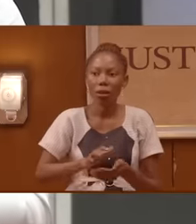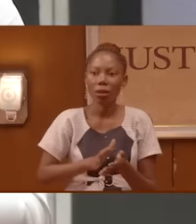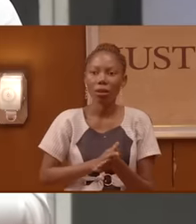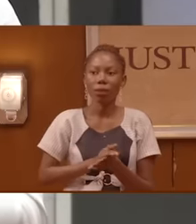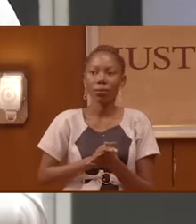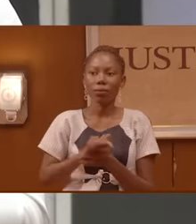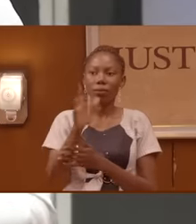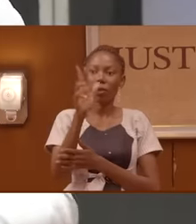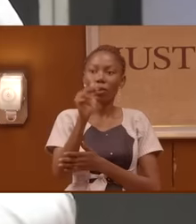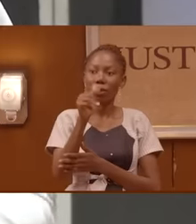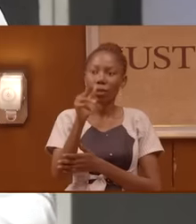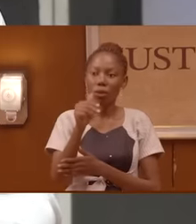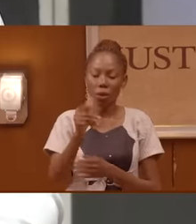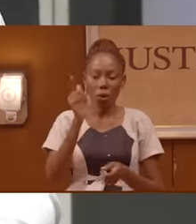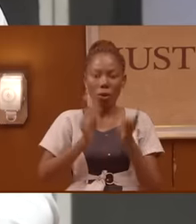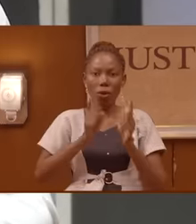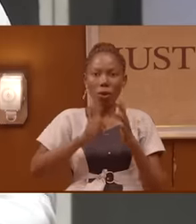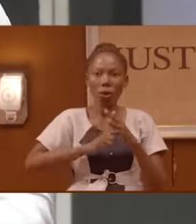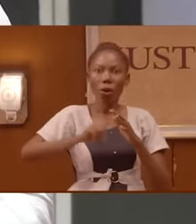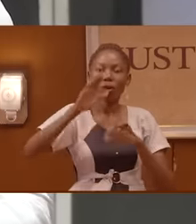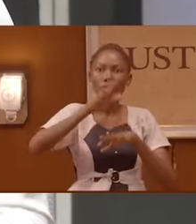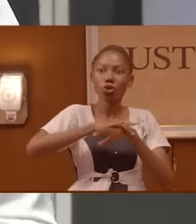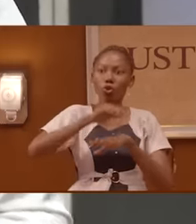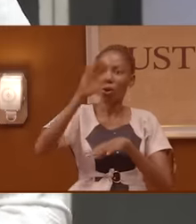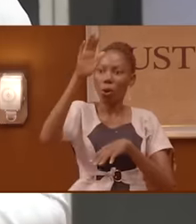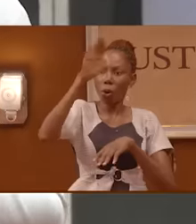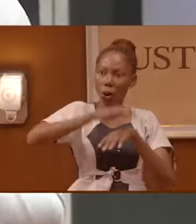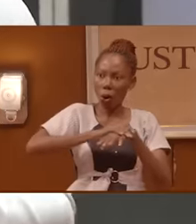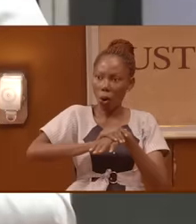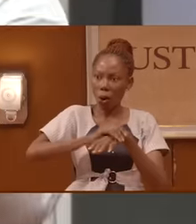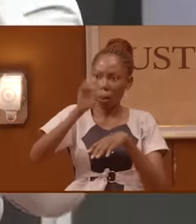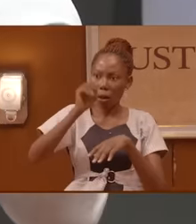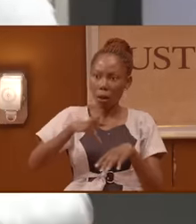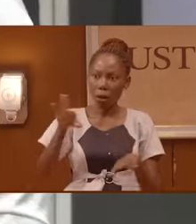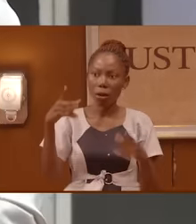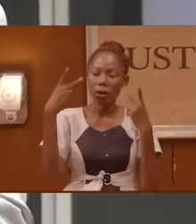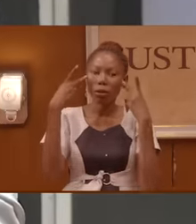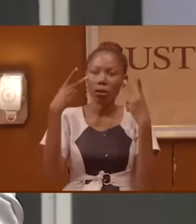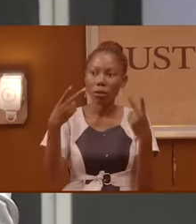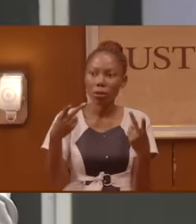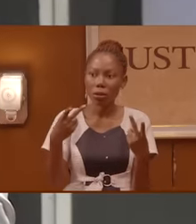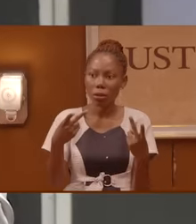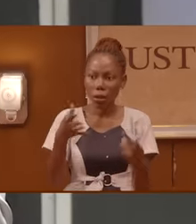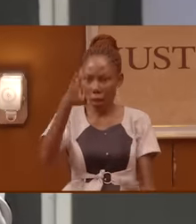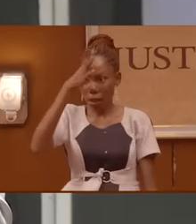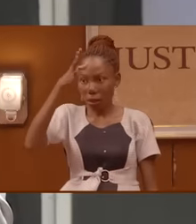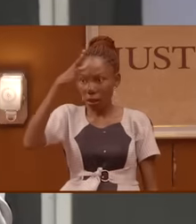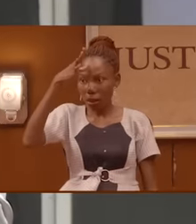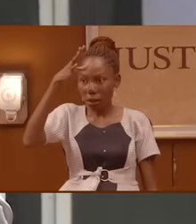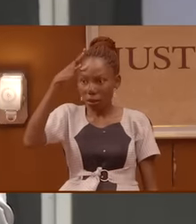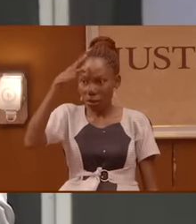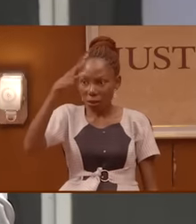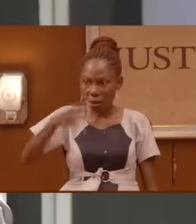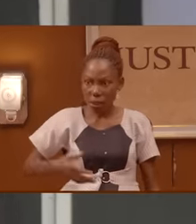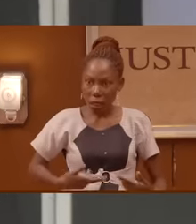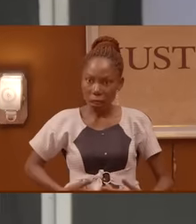My daughter, 13, she just quickly on the light. As she on the light, we saw the daddy with